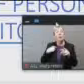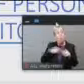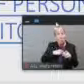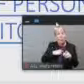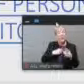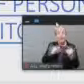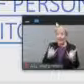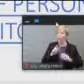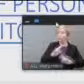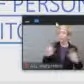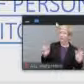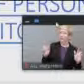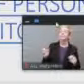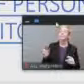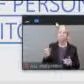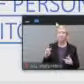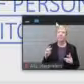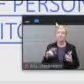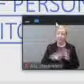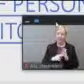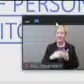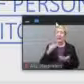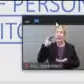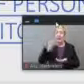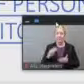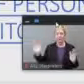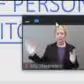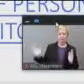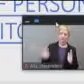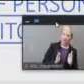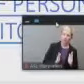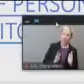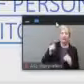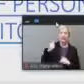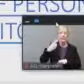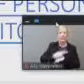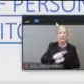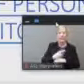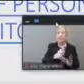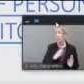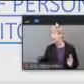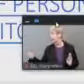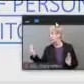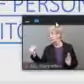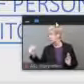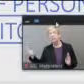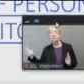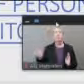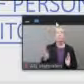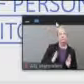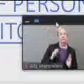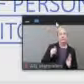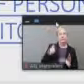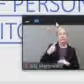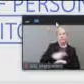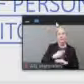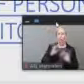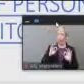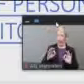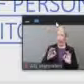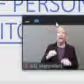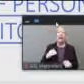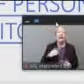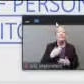from epidemiology that we're shortening the quarantine period for 10 days. There are benefits to this. You